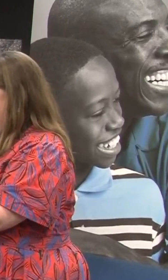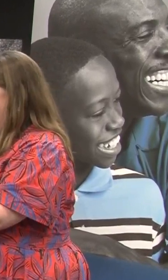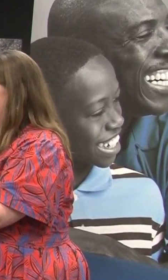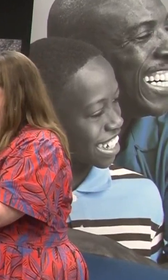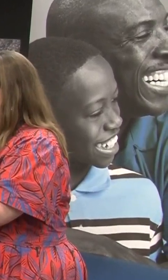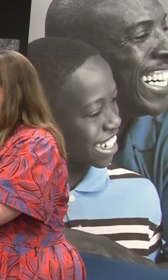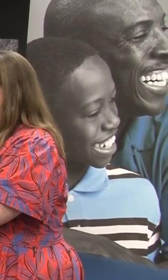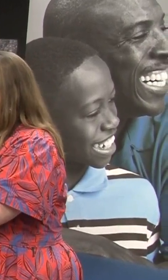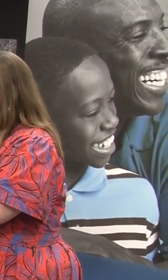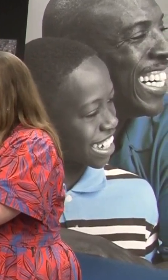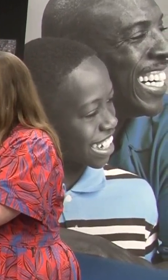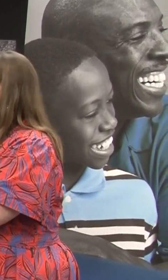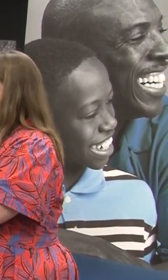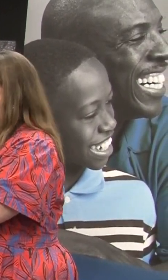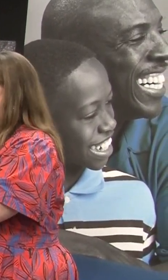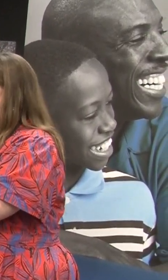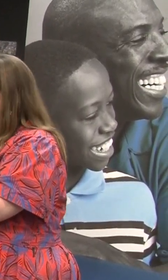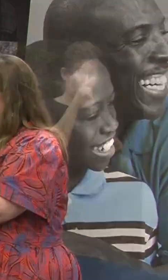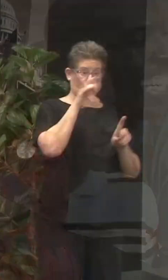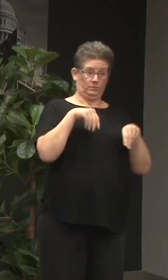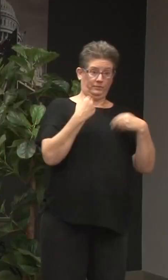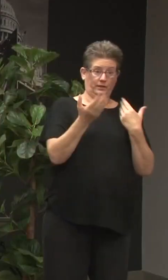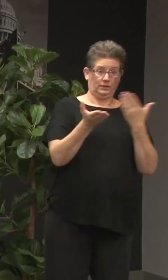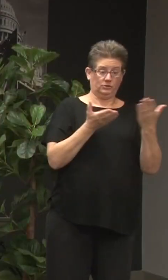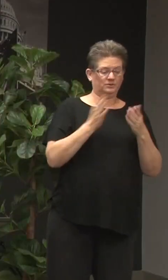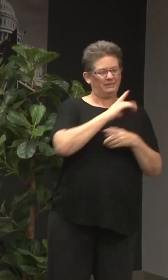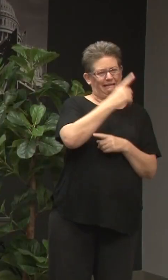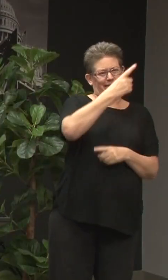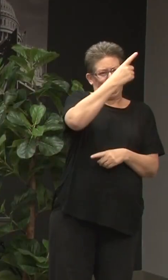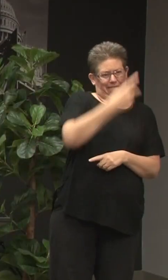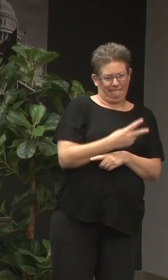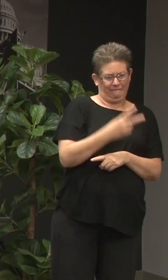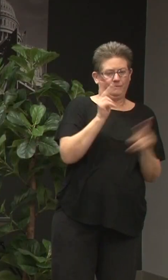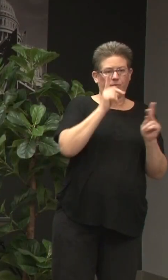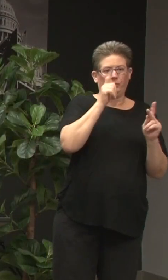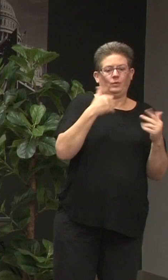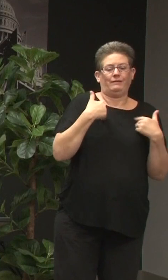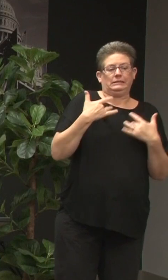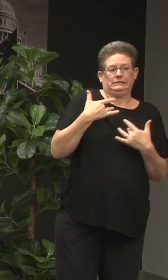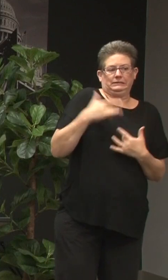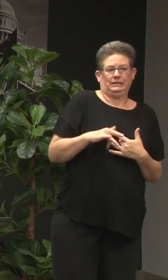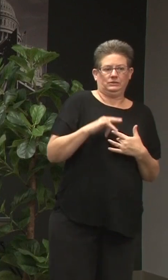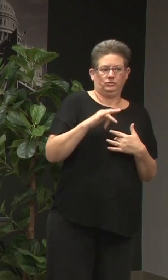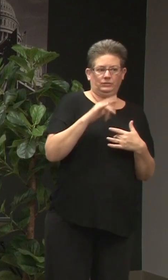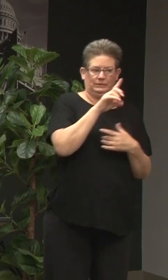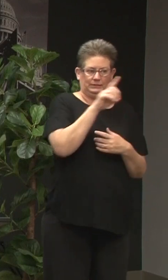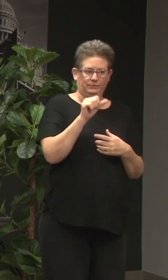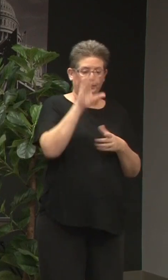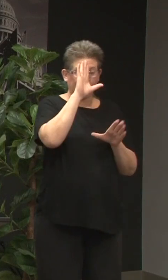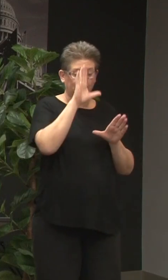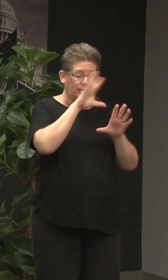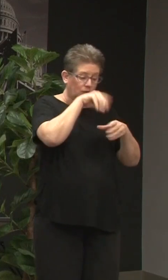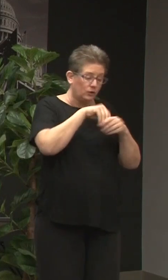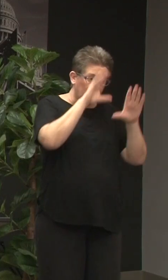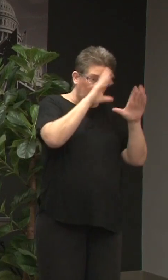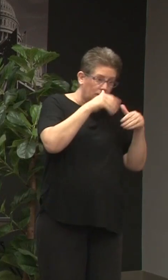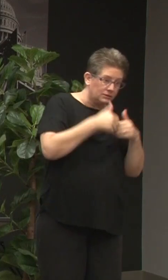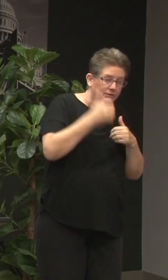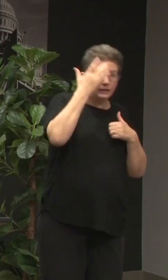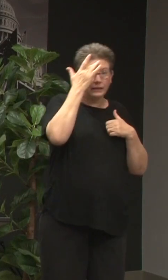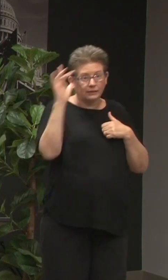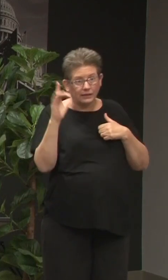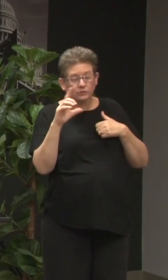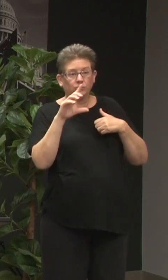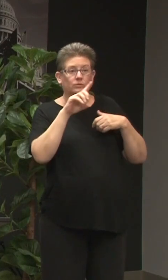Roughly half of our individuals that we serve are individuals with sensory disabilities including autism, intellectual, developmental,